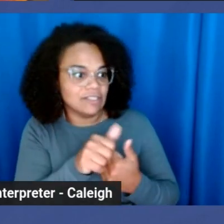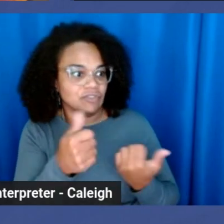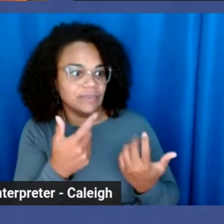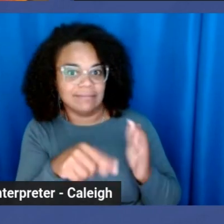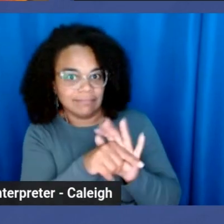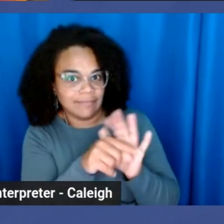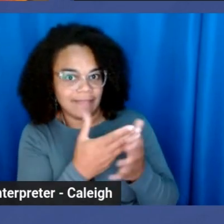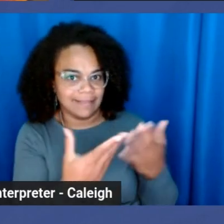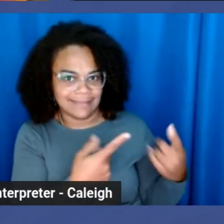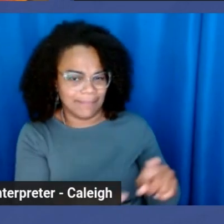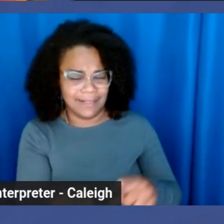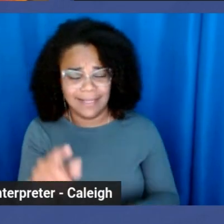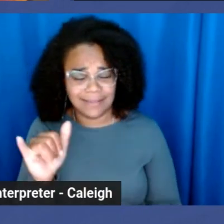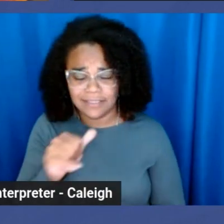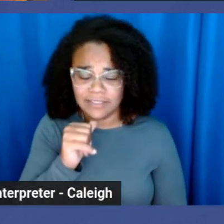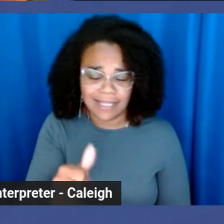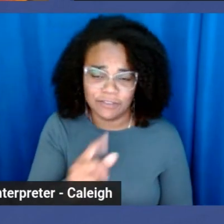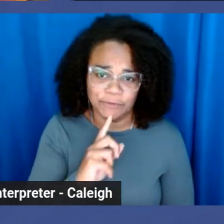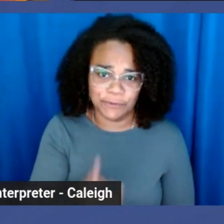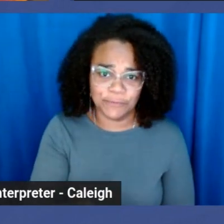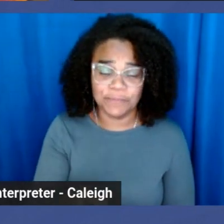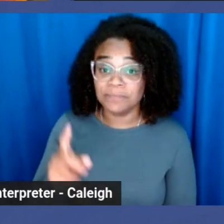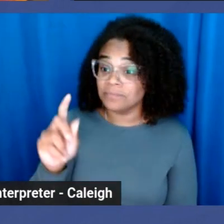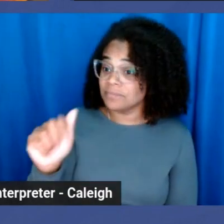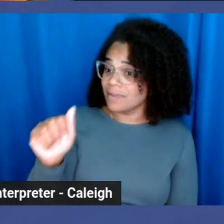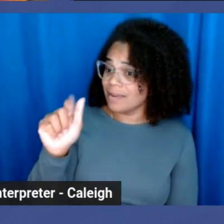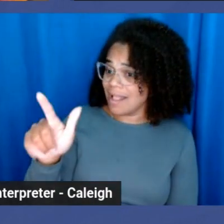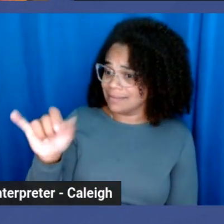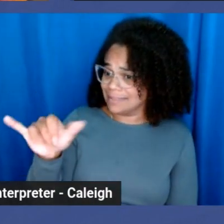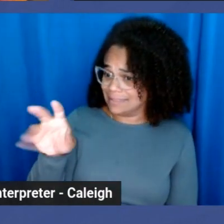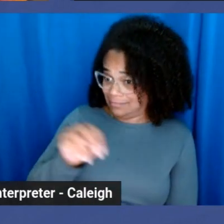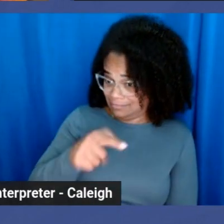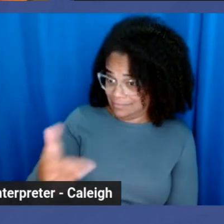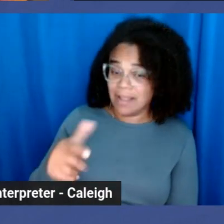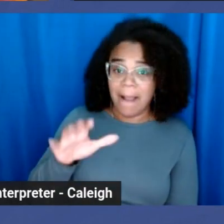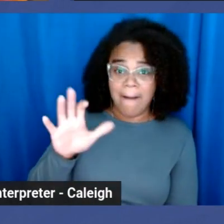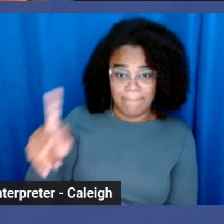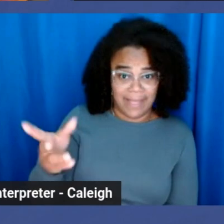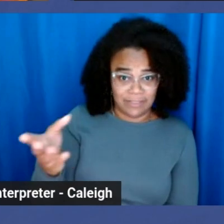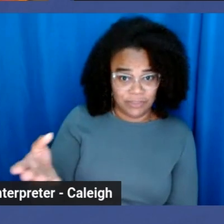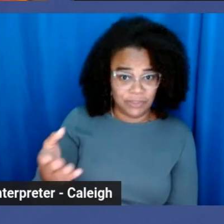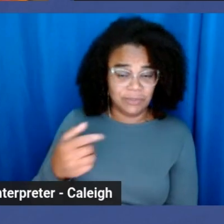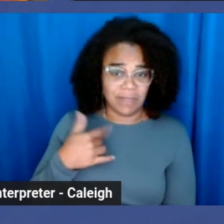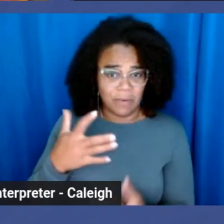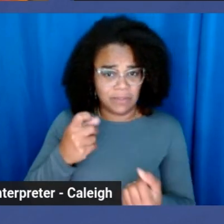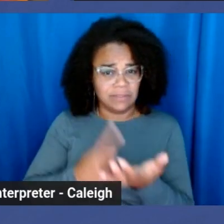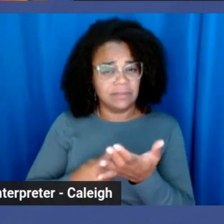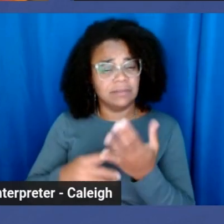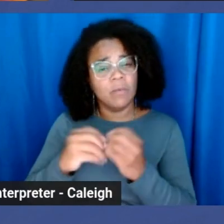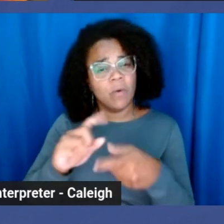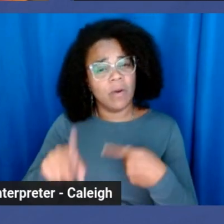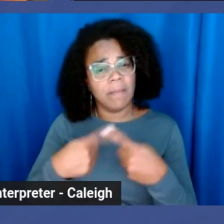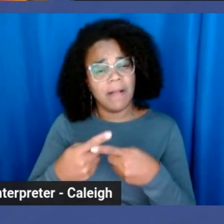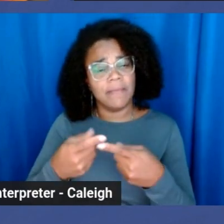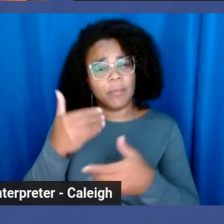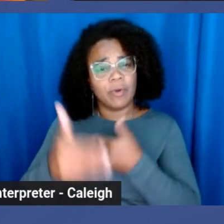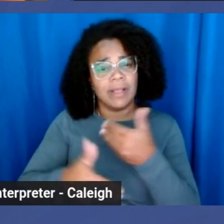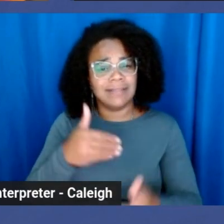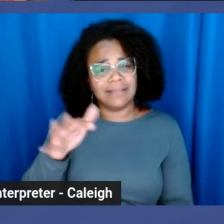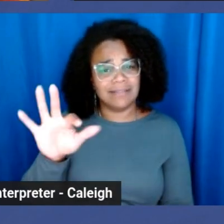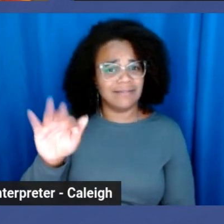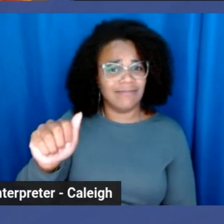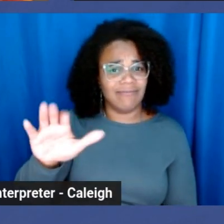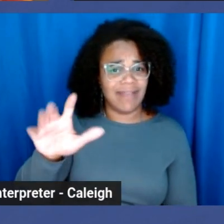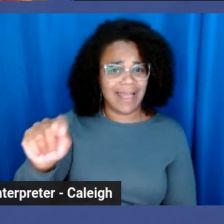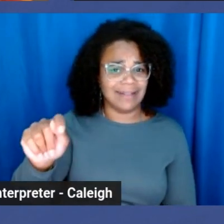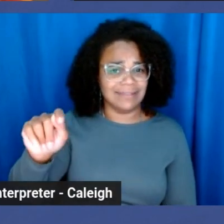the case. Allison, I'd love to take it back to you because I want to talk a little bit more about the process of fact check and what